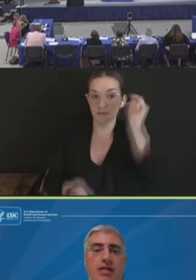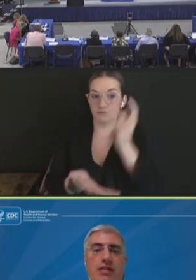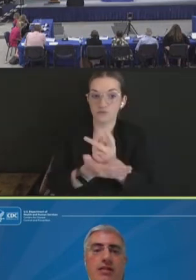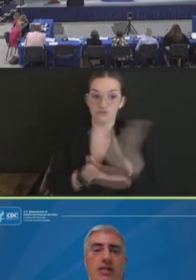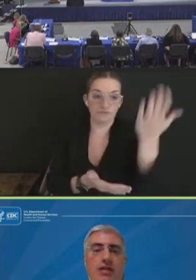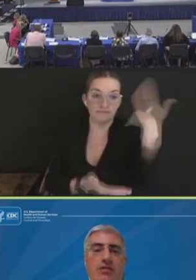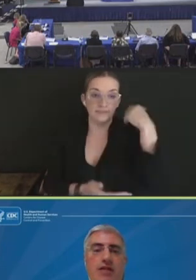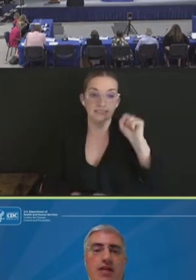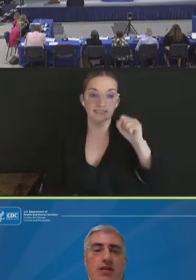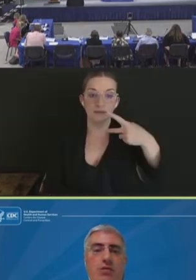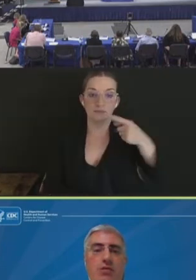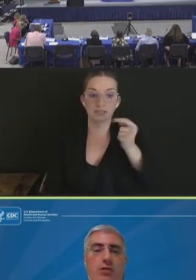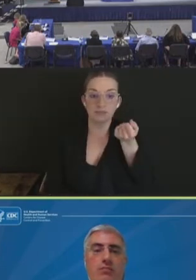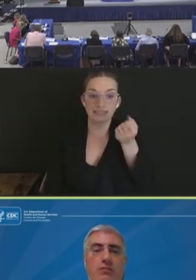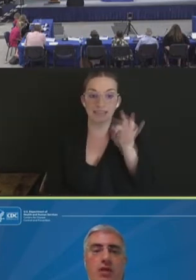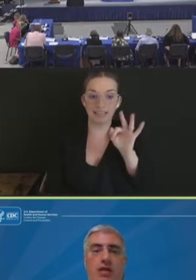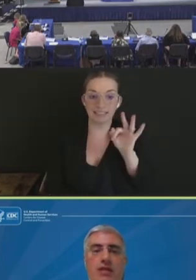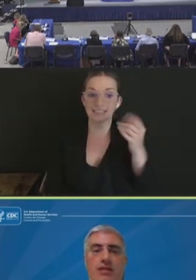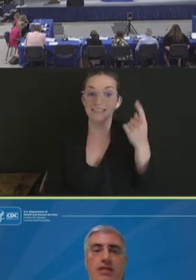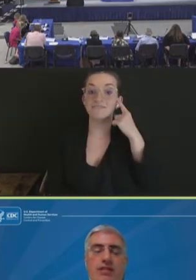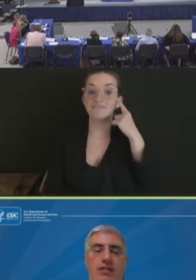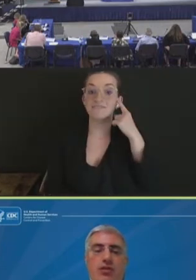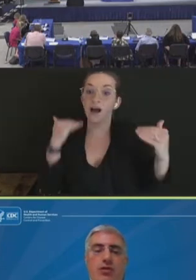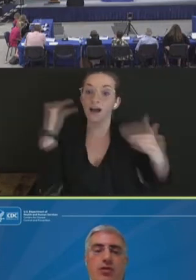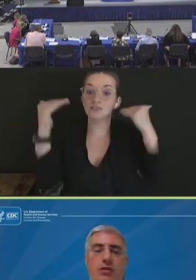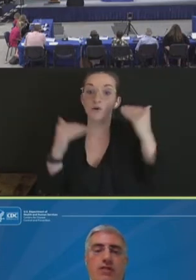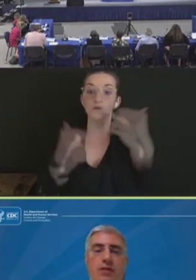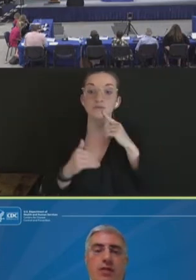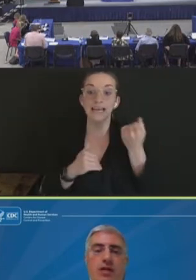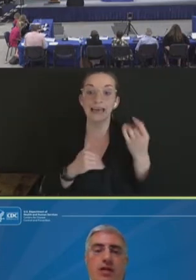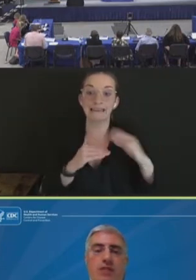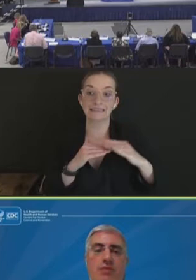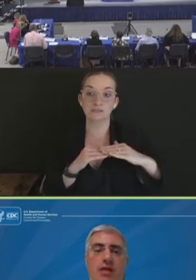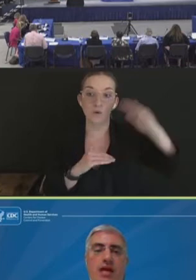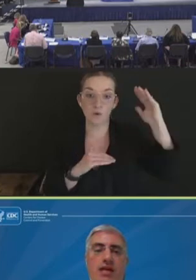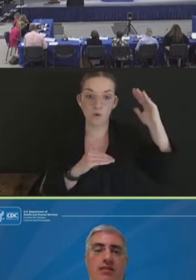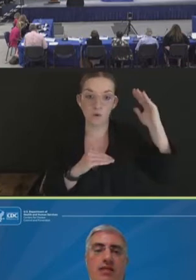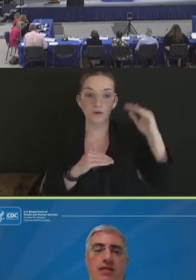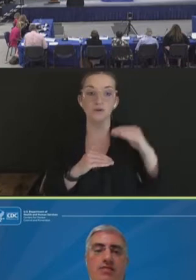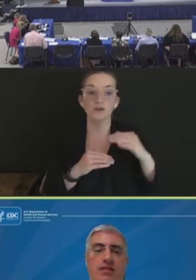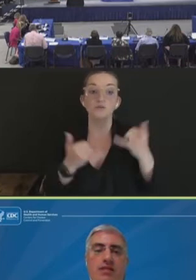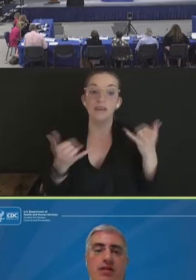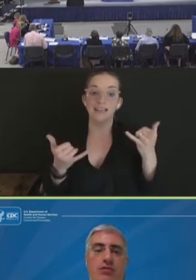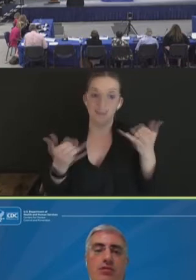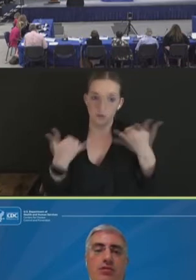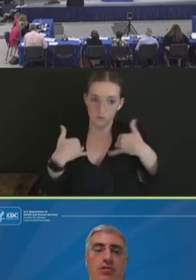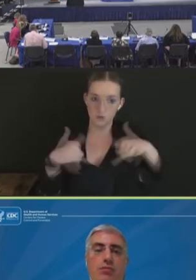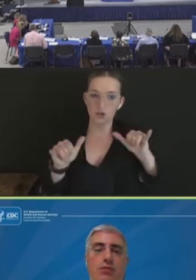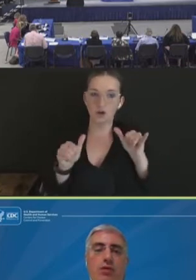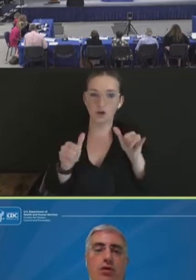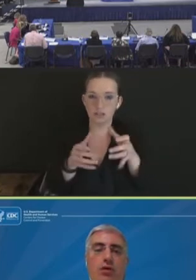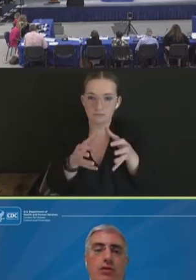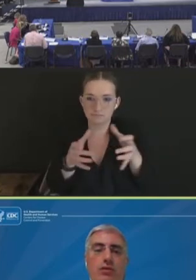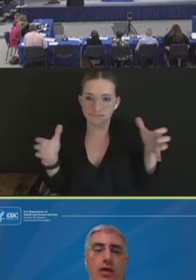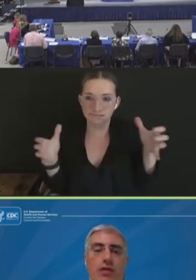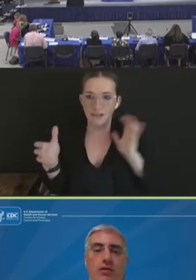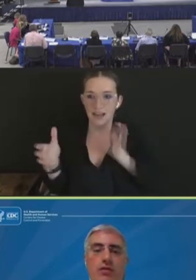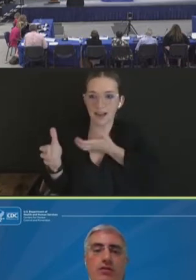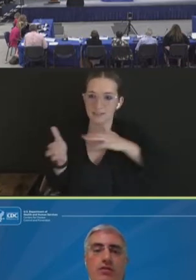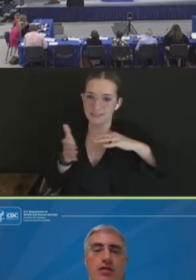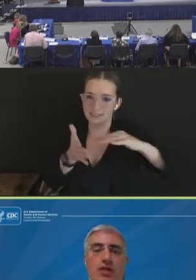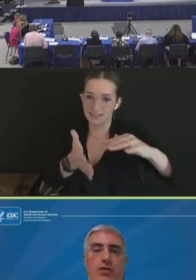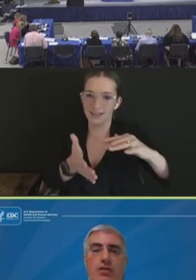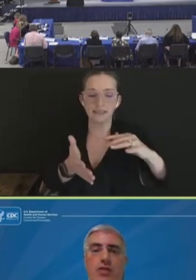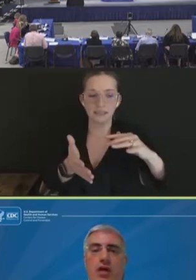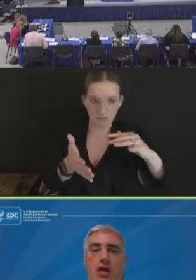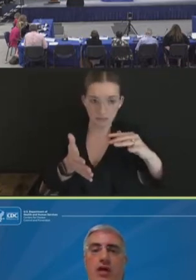adults 18 years of age and older. CDC is also currently developing an expanded access investigational new drug protocol to allow the use